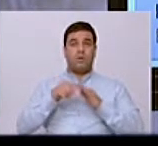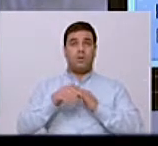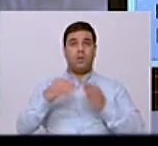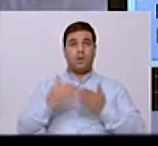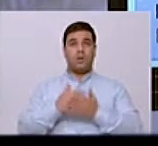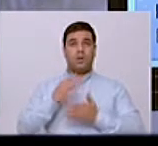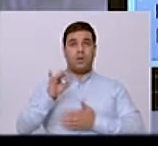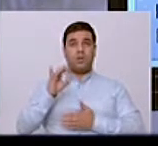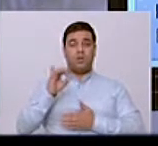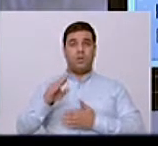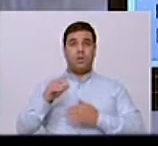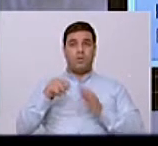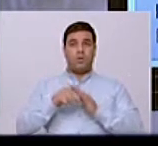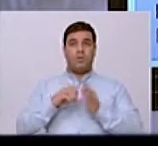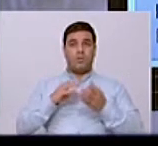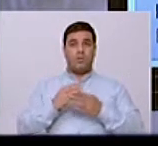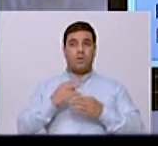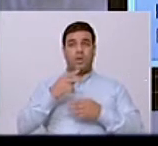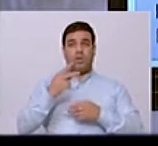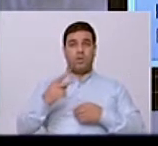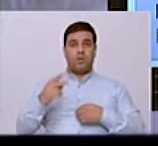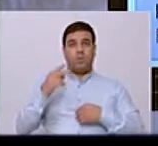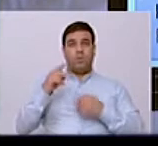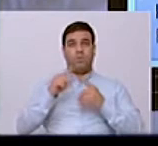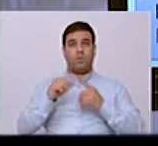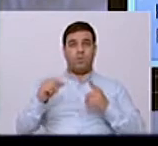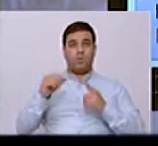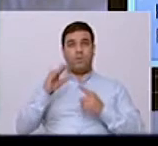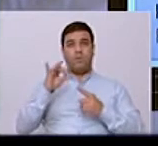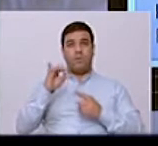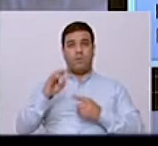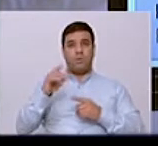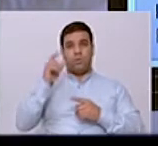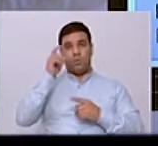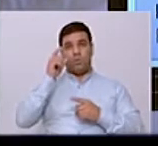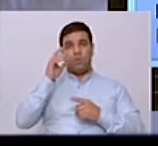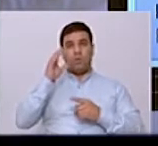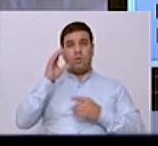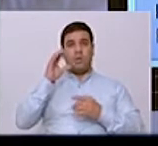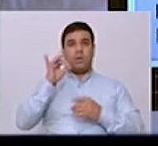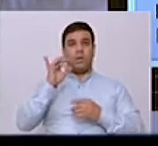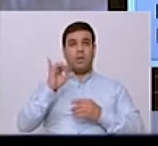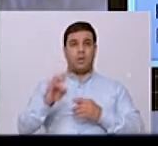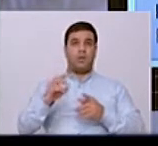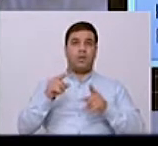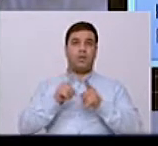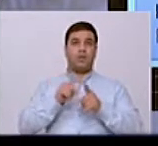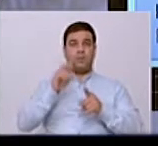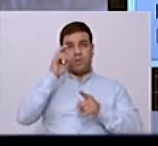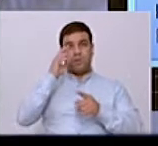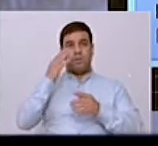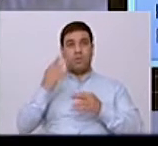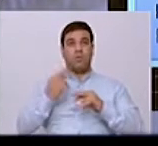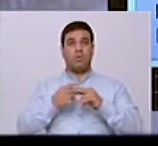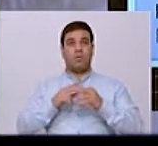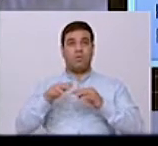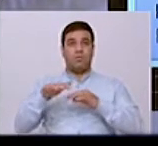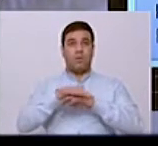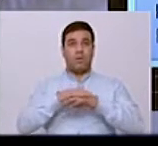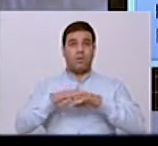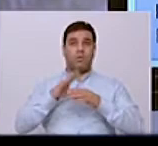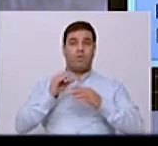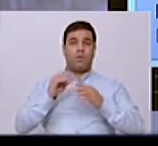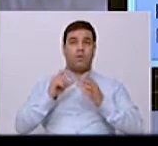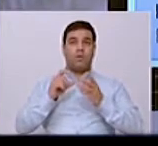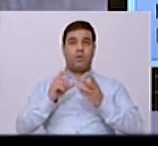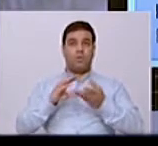industrial agrar davlatlar, ya'ni Indoneziya, Pokiston, Filippin, Turkiya va Eron kabi davlatlar maydoni va aholi soni